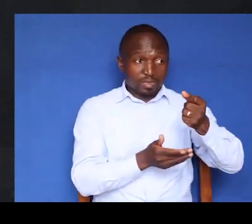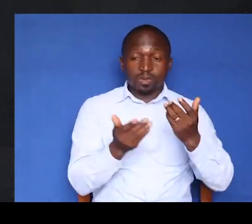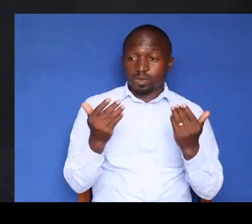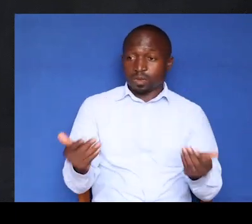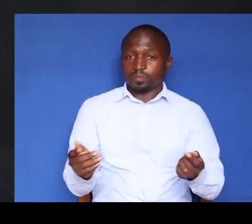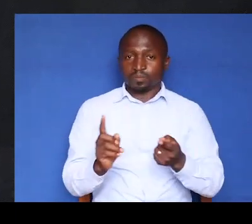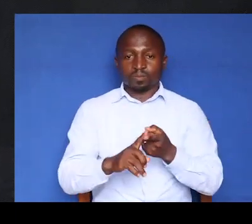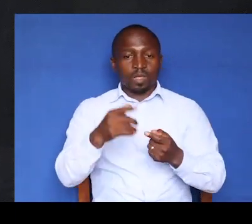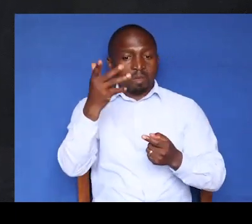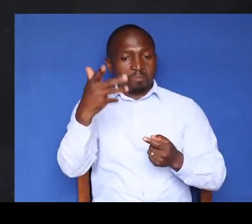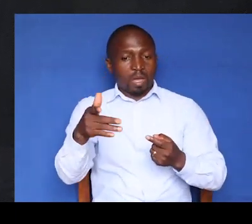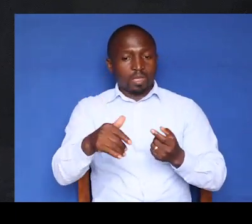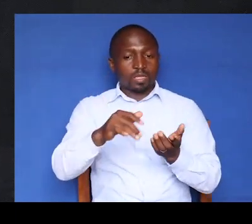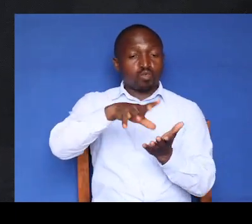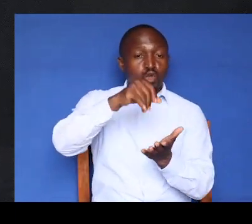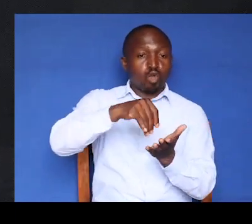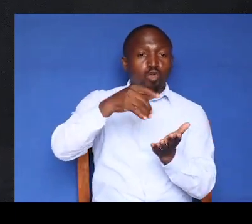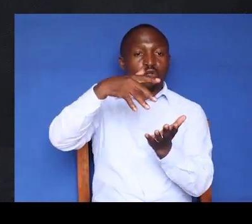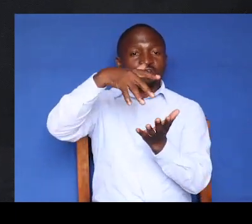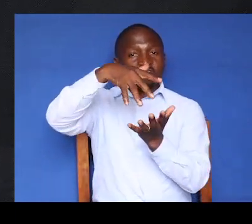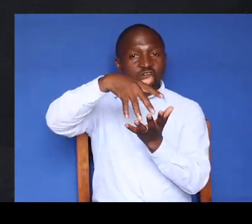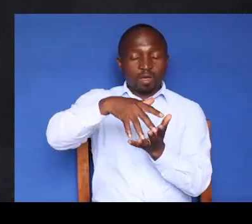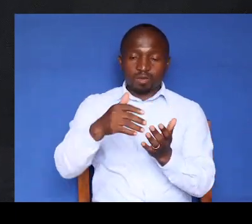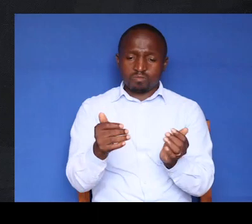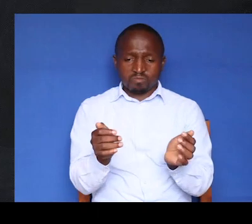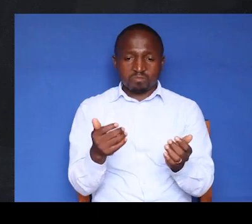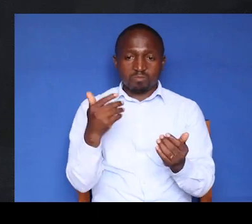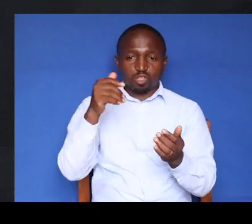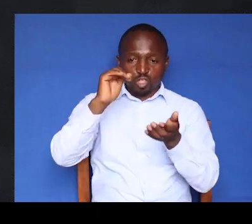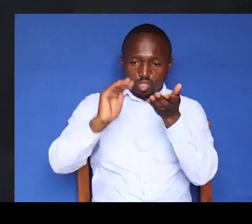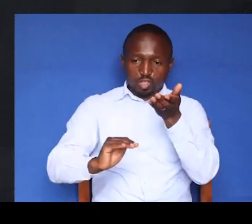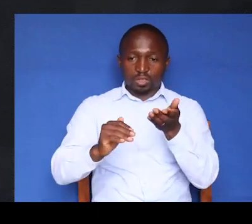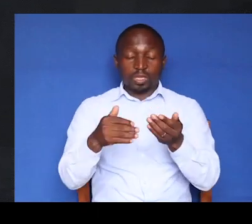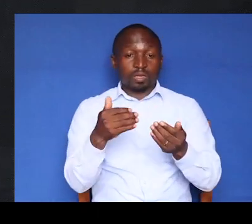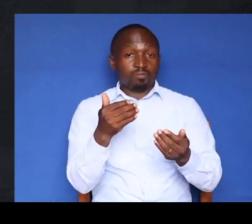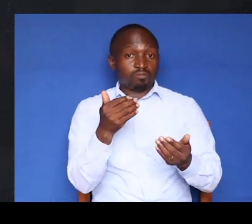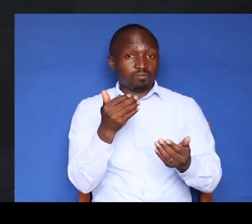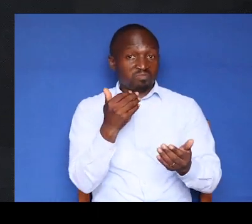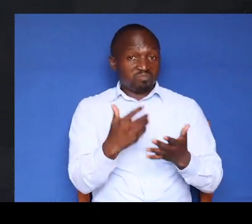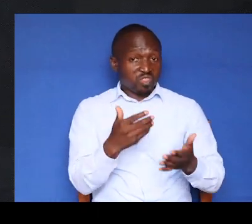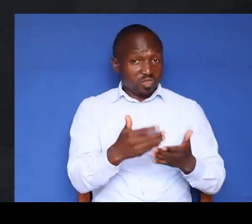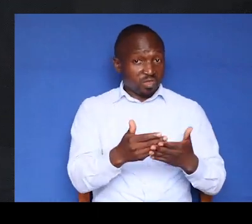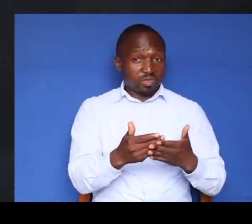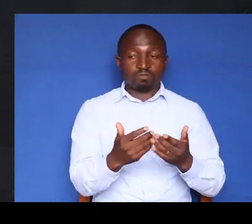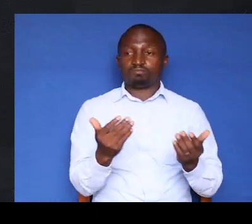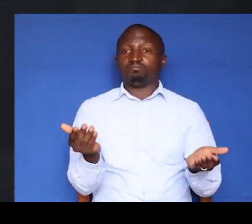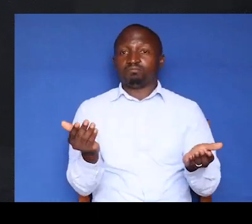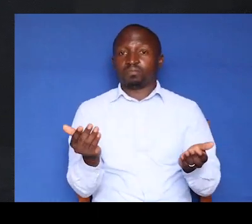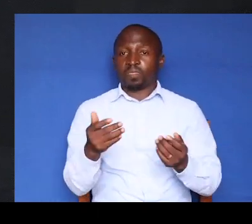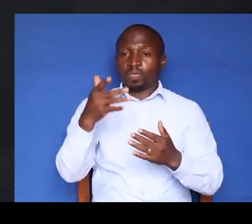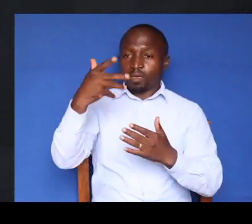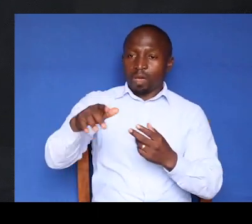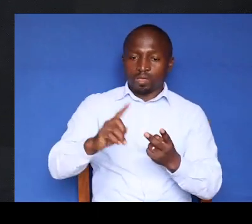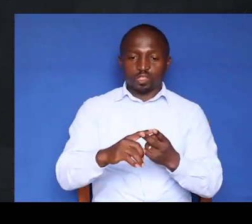of ground saturation, water fluctuates high easily if the ground of catchment area